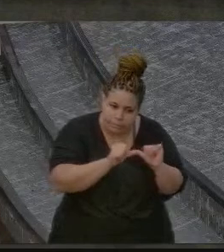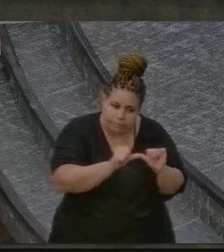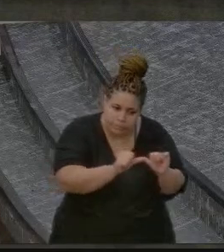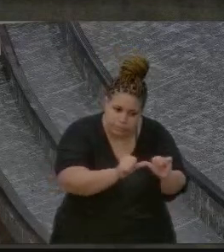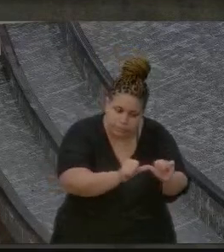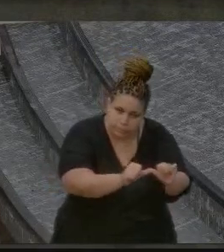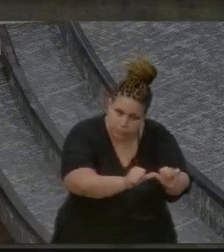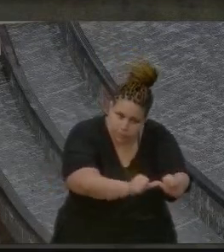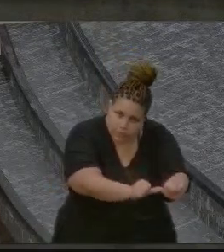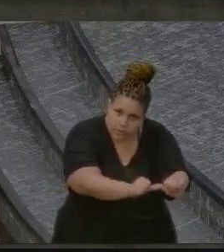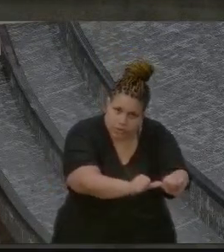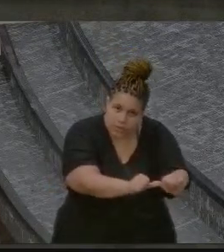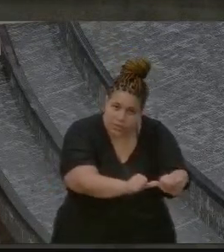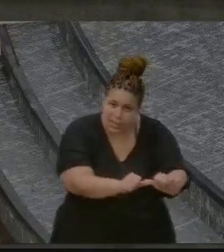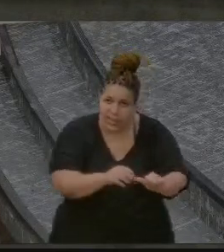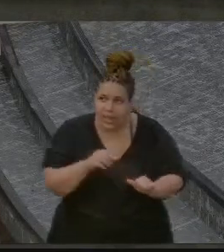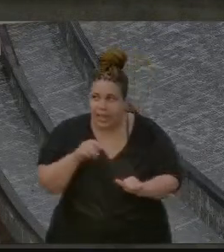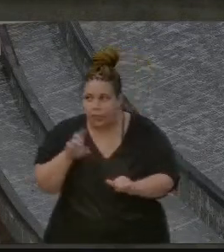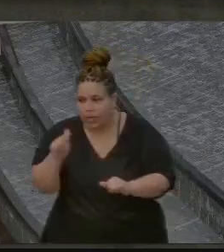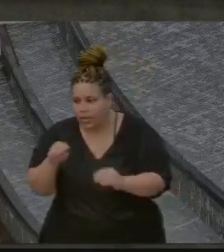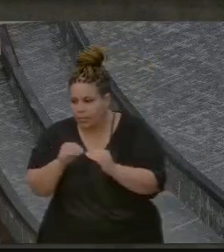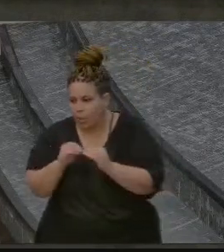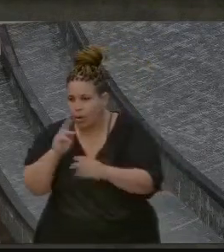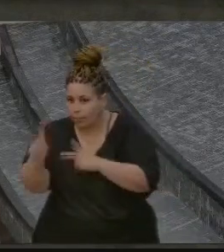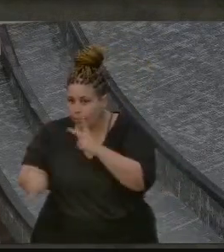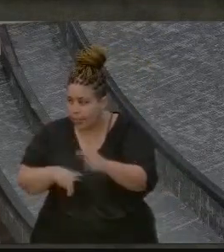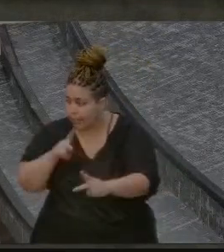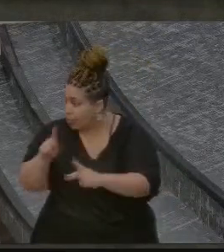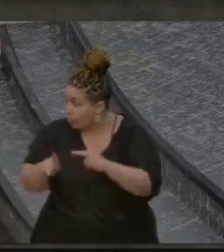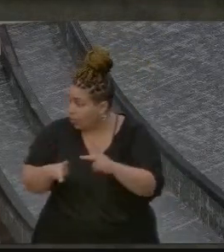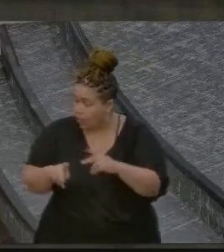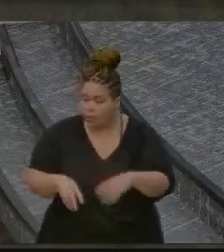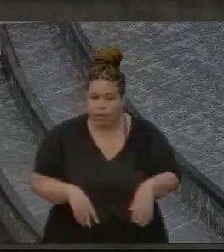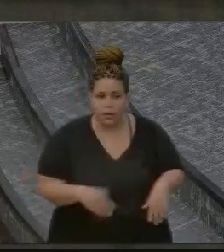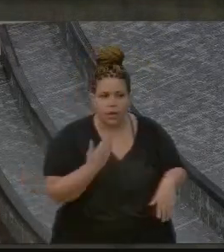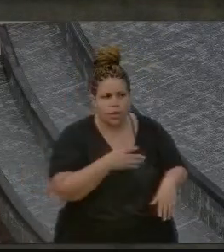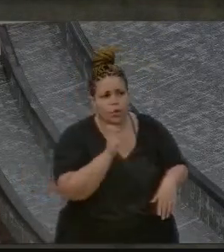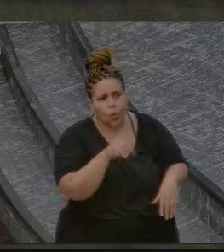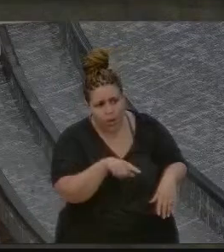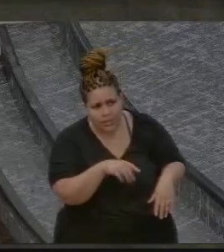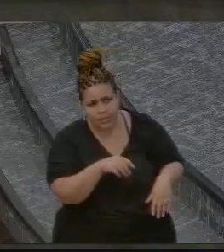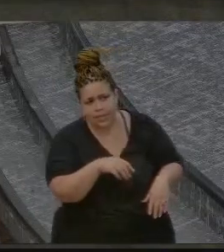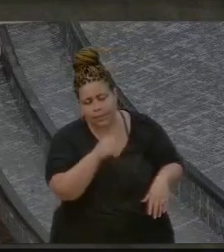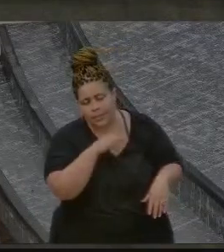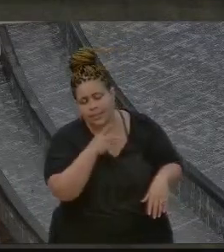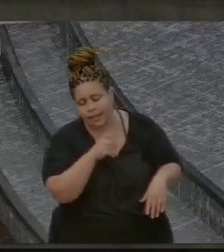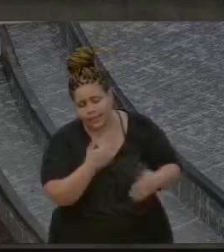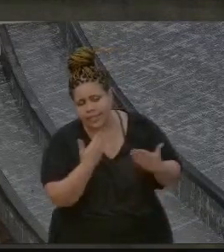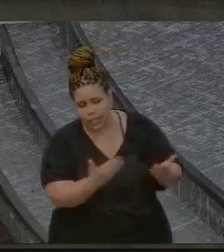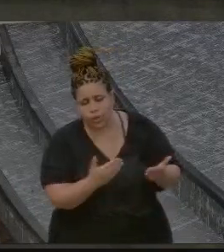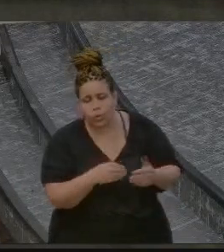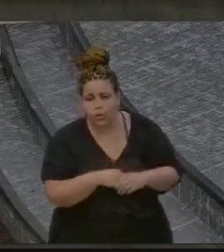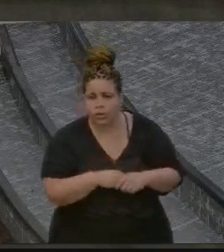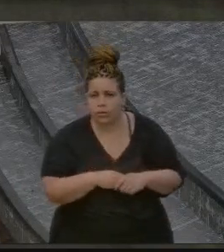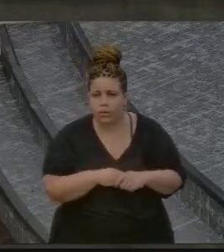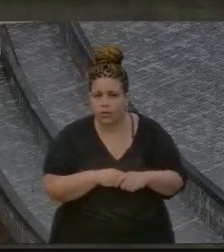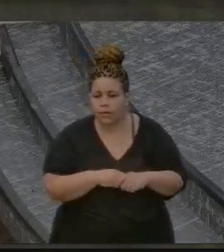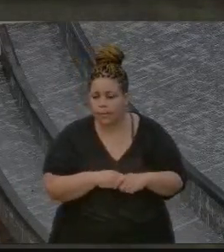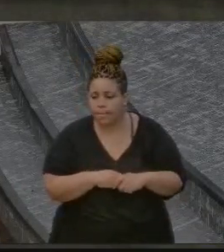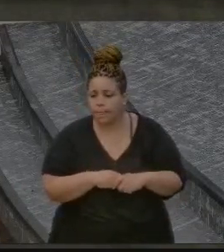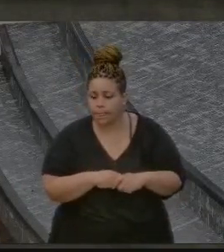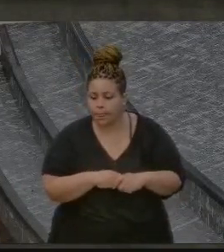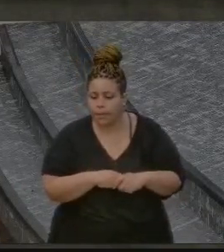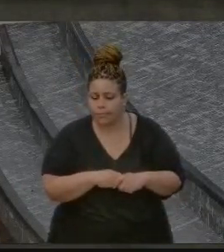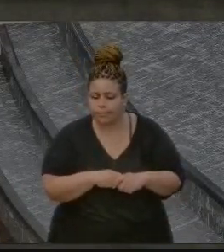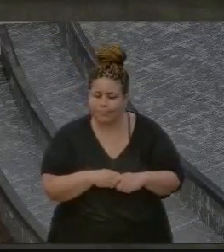continue doing it, is my question. Yeah, good question, Ms. Davis. Thank you very much. It's hard for us to put